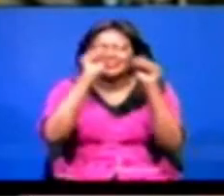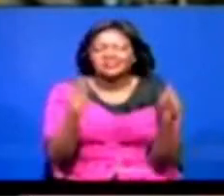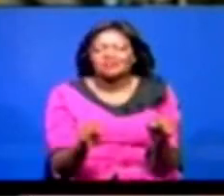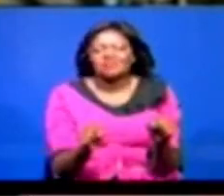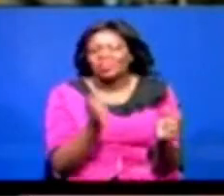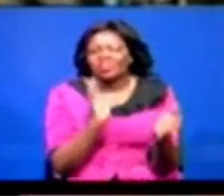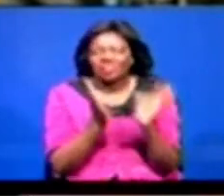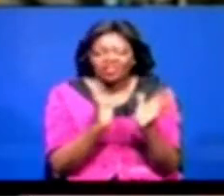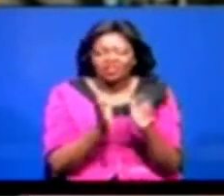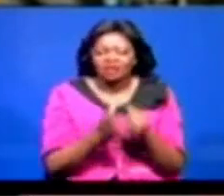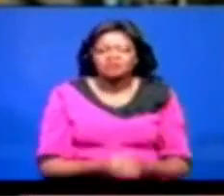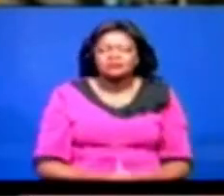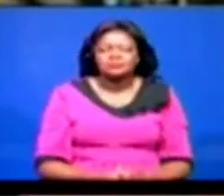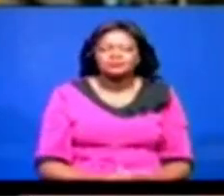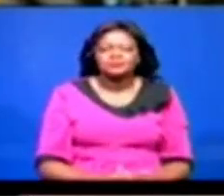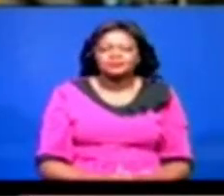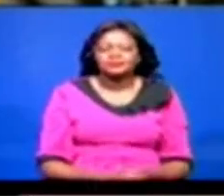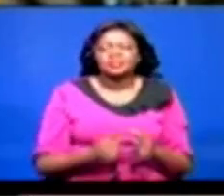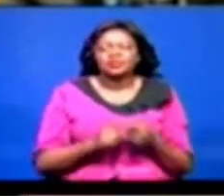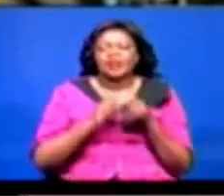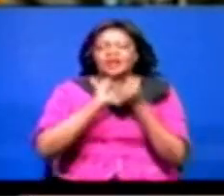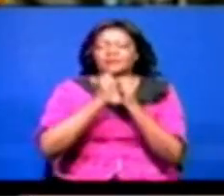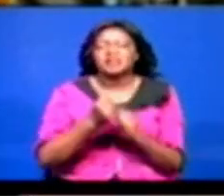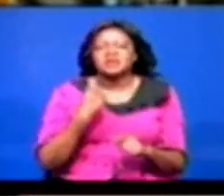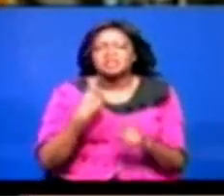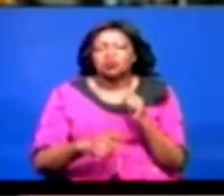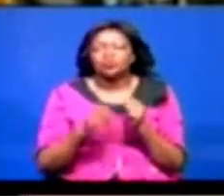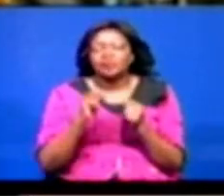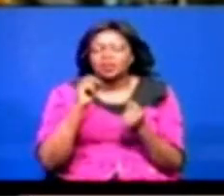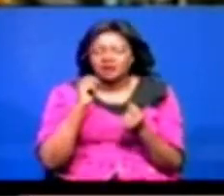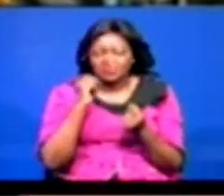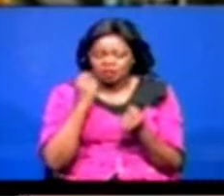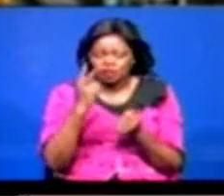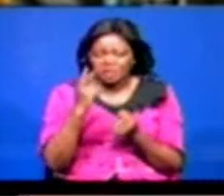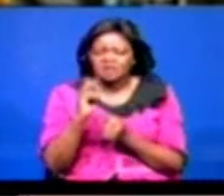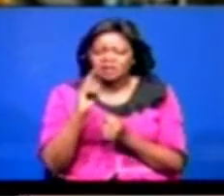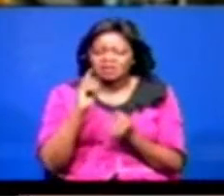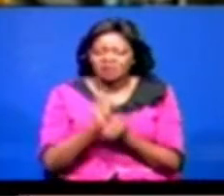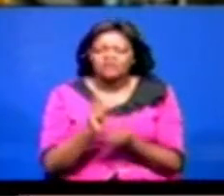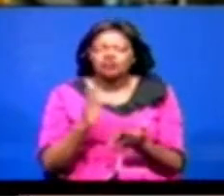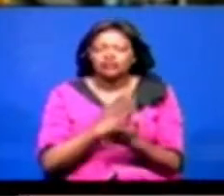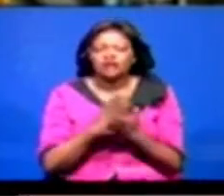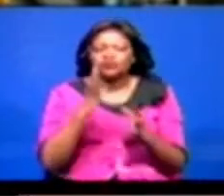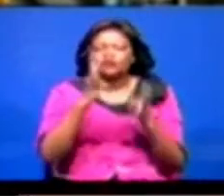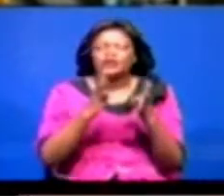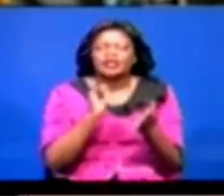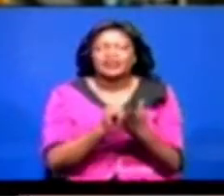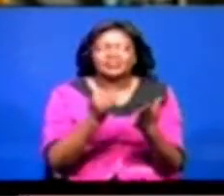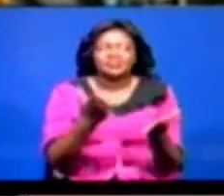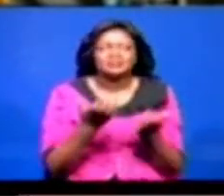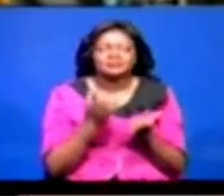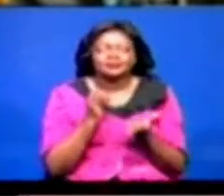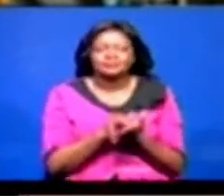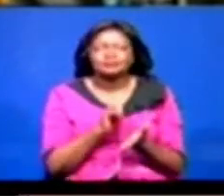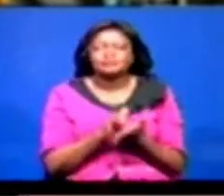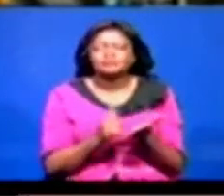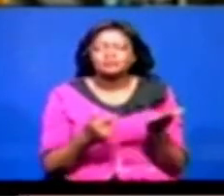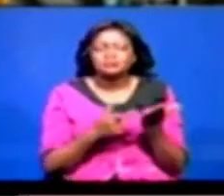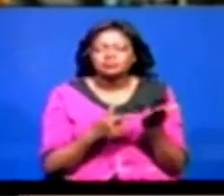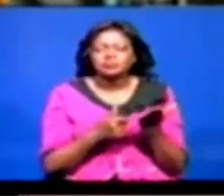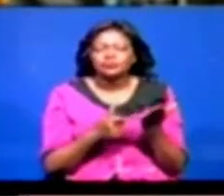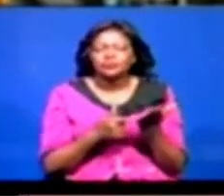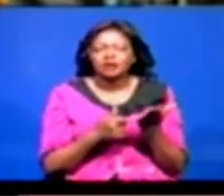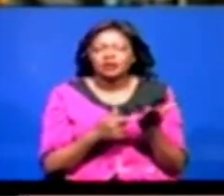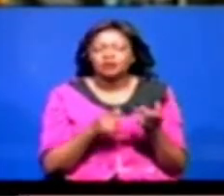Came the amendments in 2011 to Section 44, which required then that the technology to be